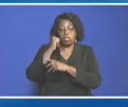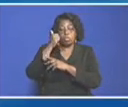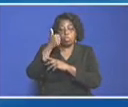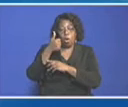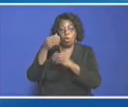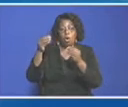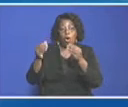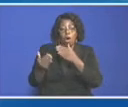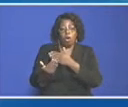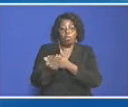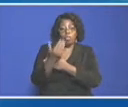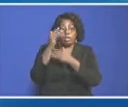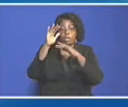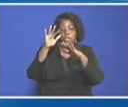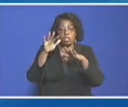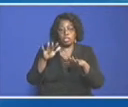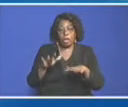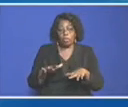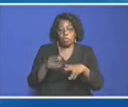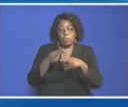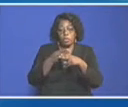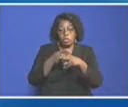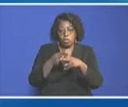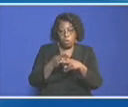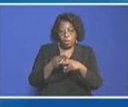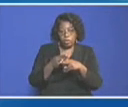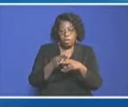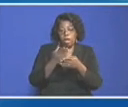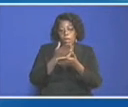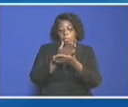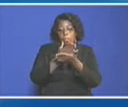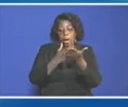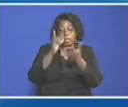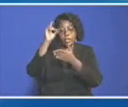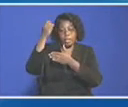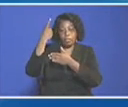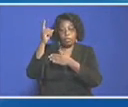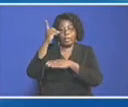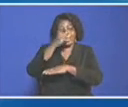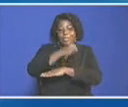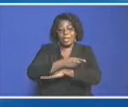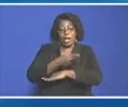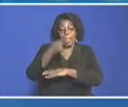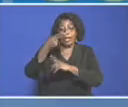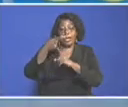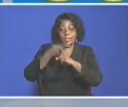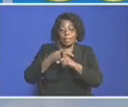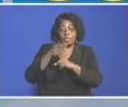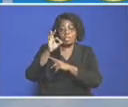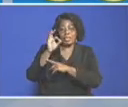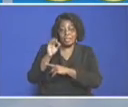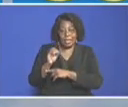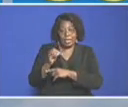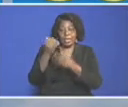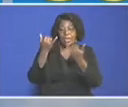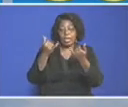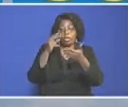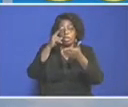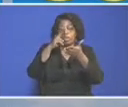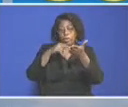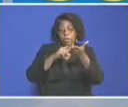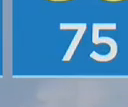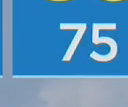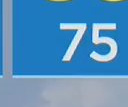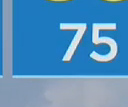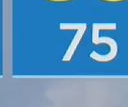at a morning shower, which will be brief. Otherwise, partly sunny for the remainder of the day. High temperature, 90 degrees. Your extended weather forecast,